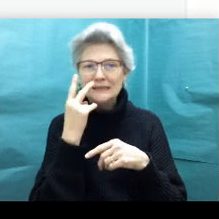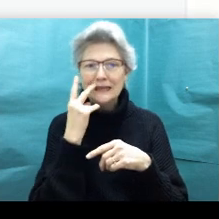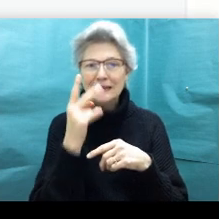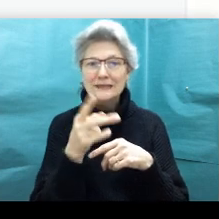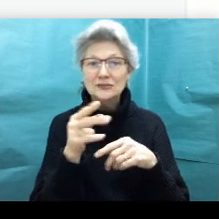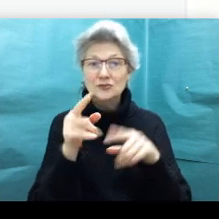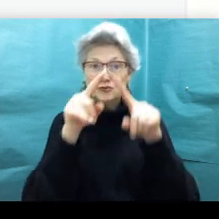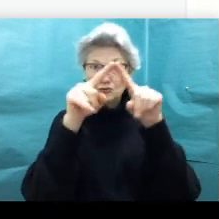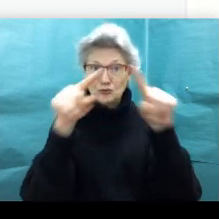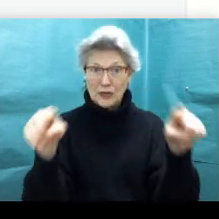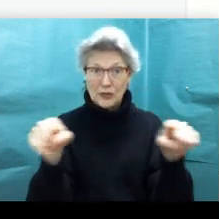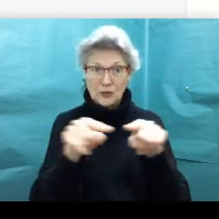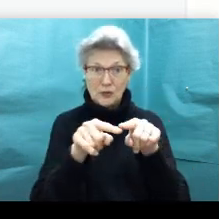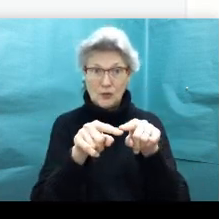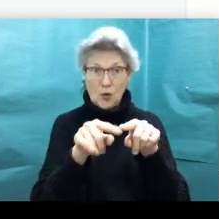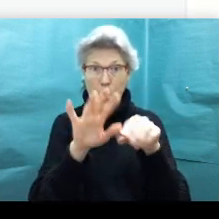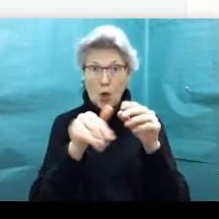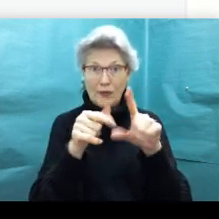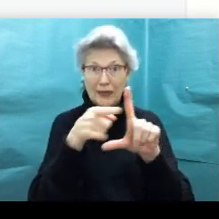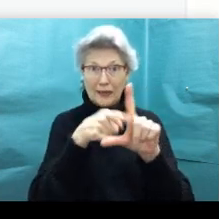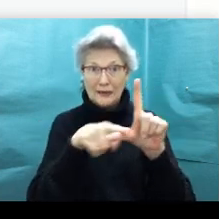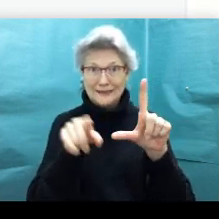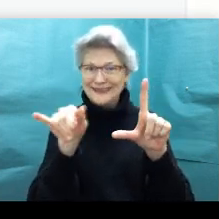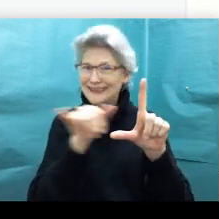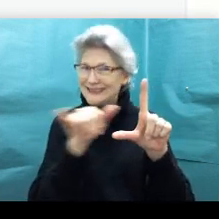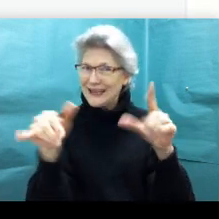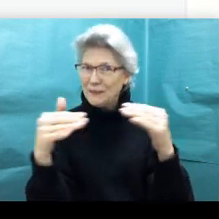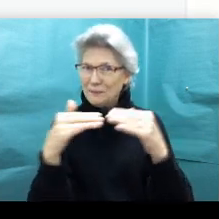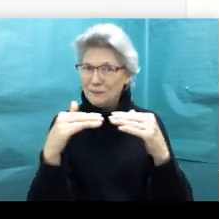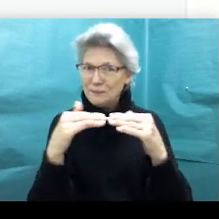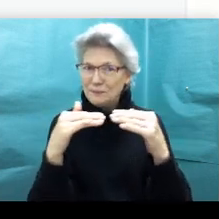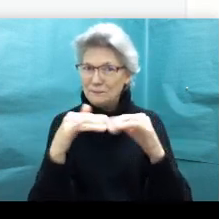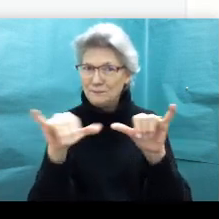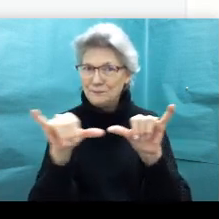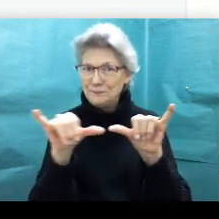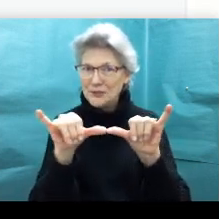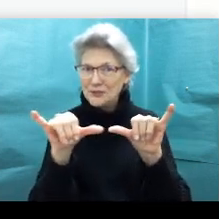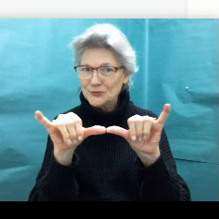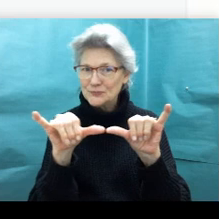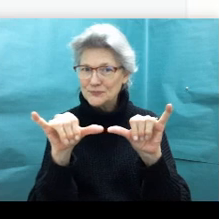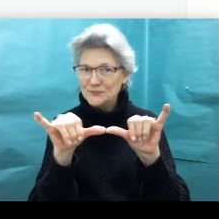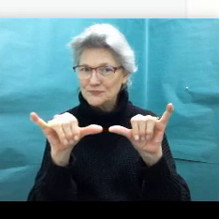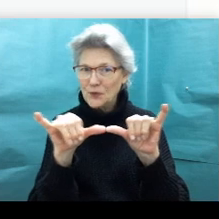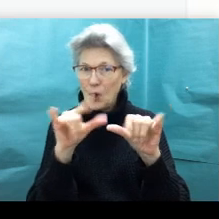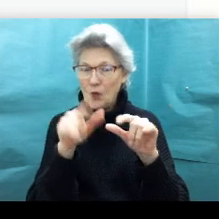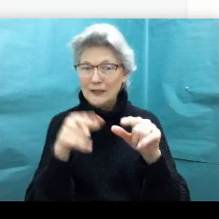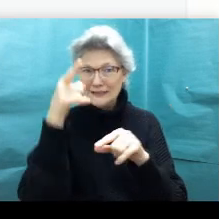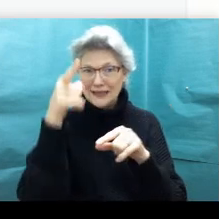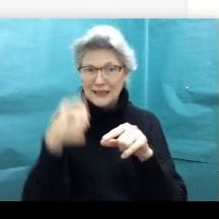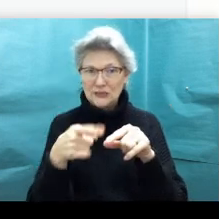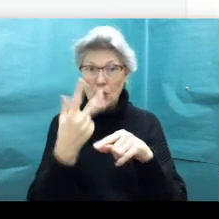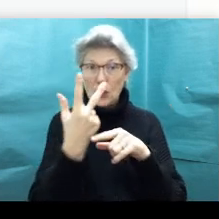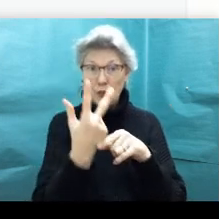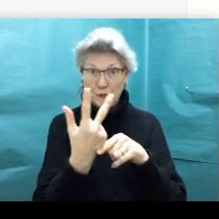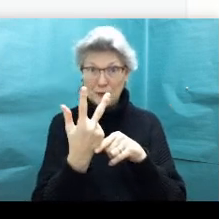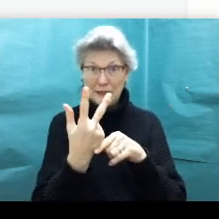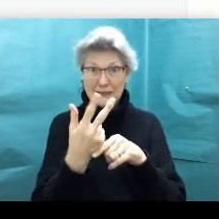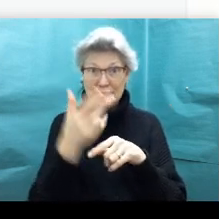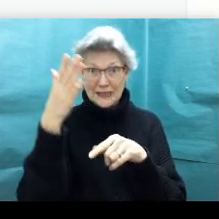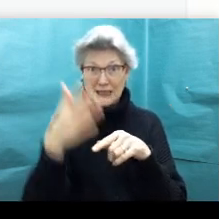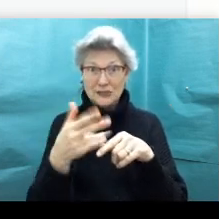this triangle, all of those angles are the same measurement and all of the sides are the same length. 3 sides, 3 lines of